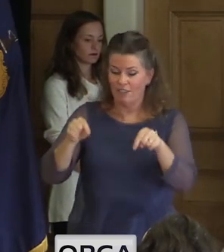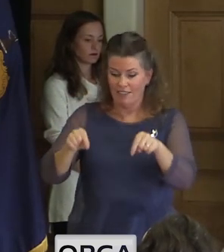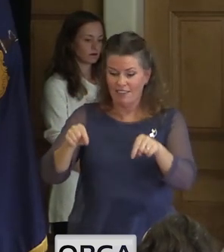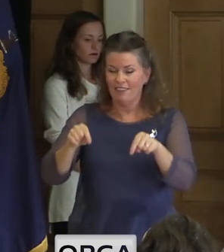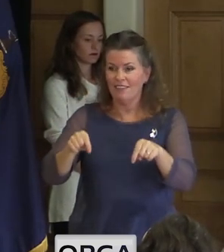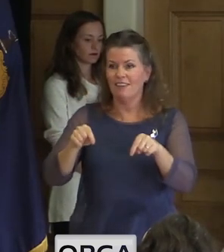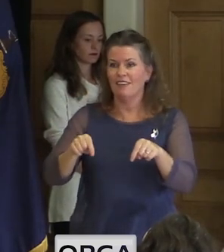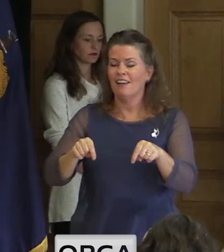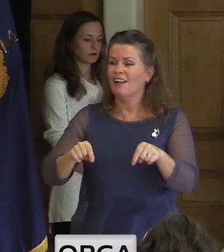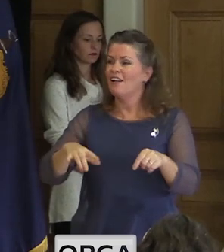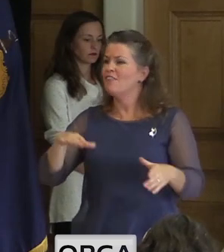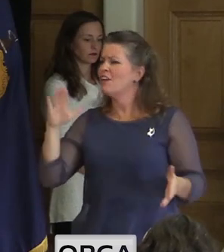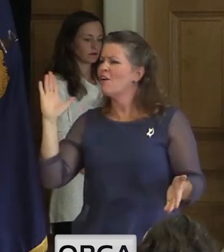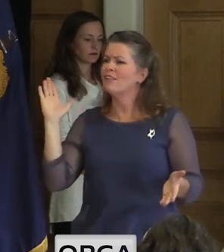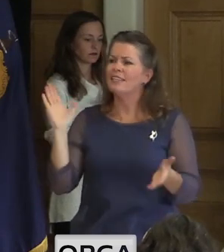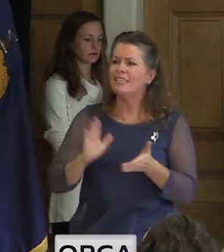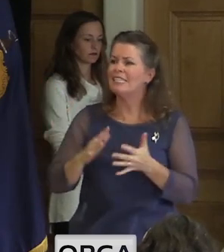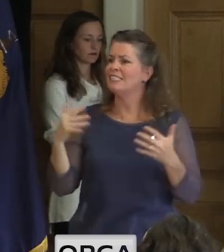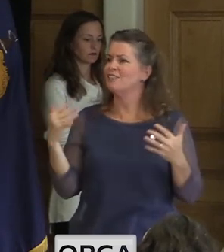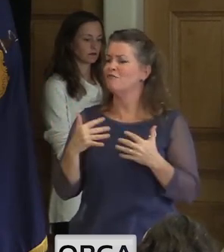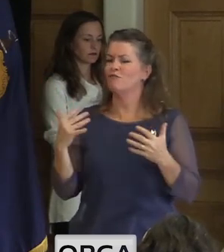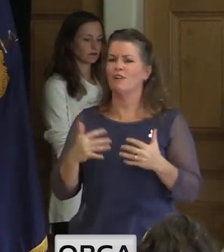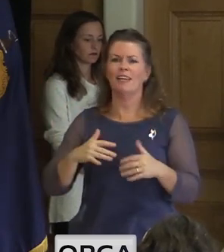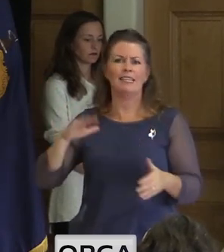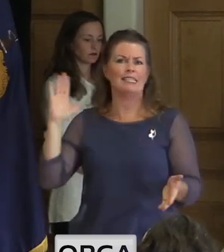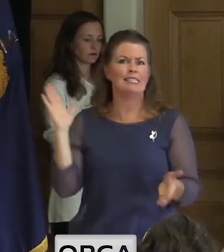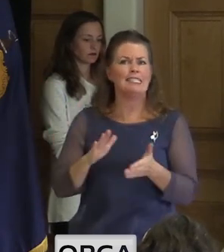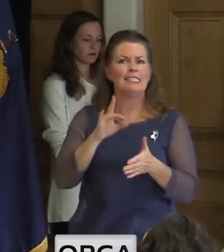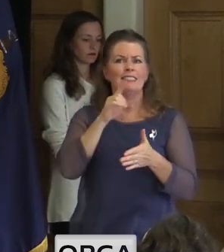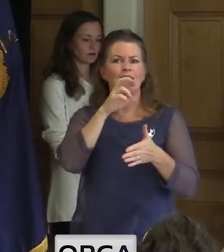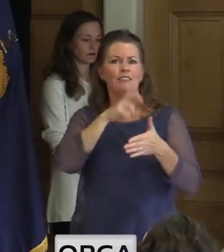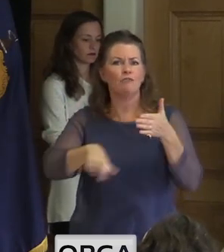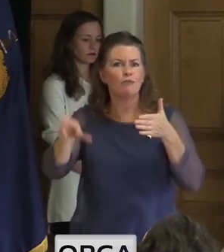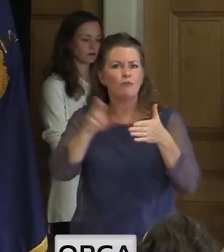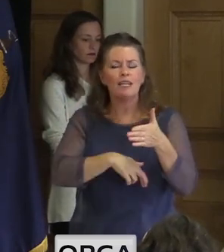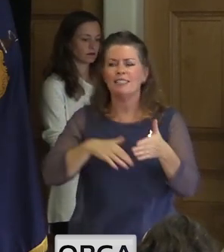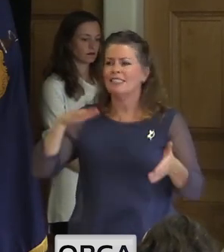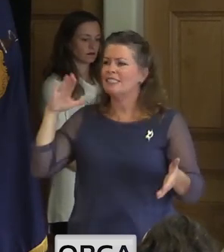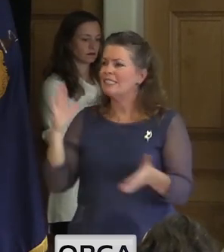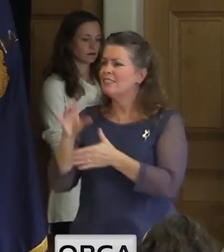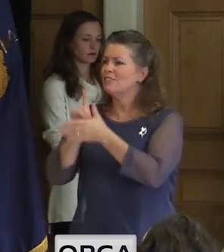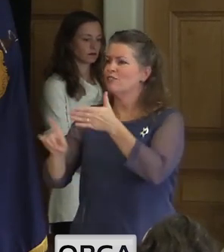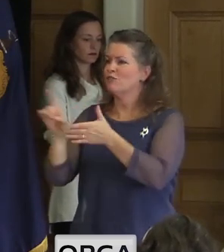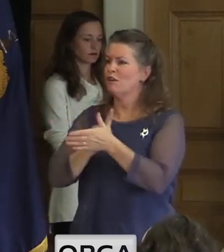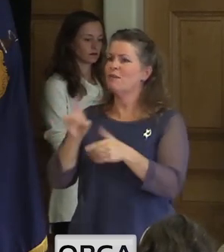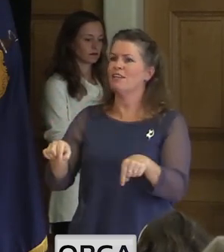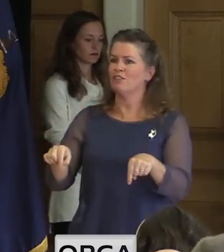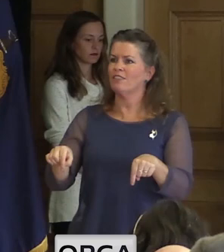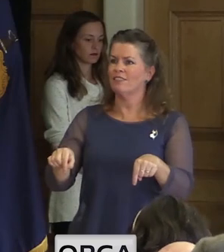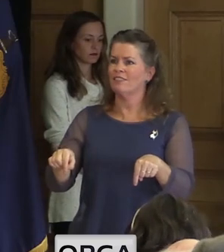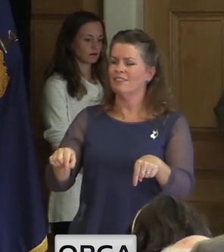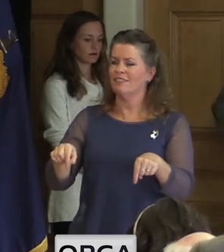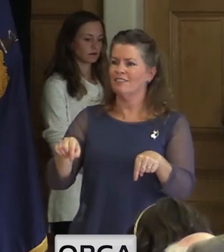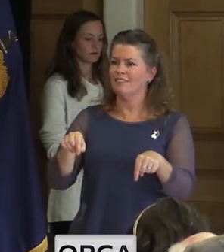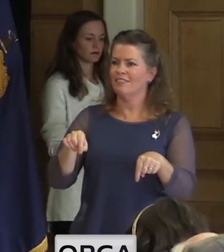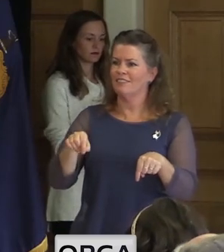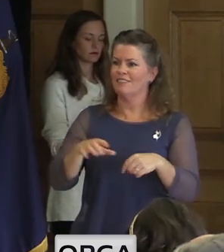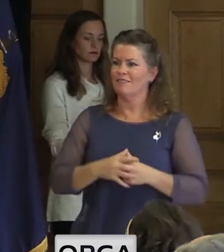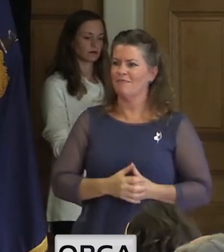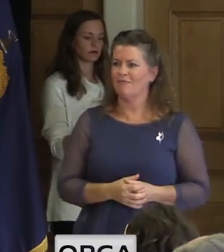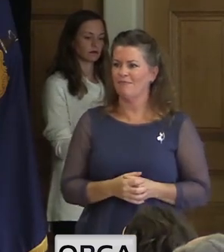least sexist, least homophobic, least prejudiced generation in the history of this country.